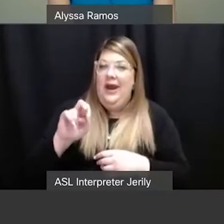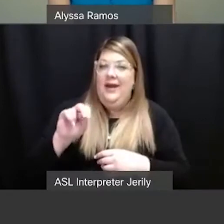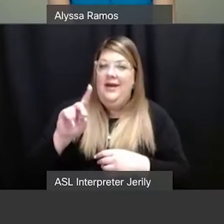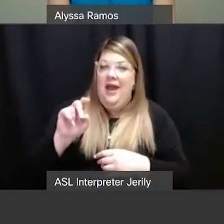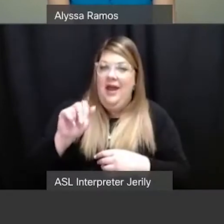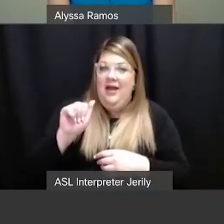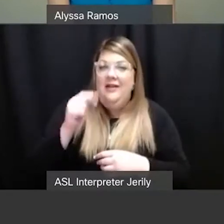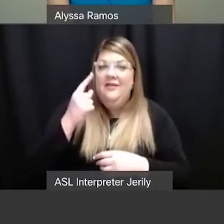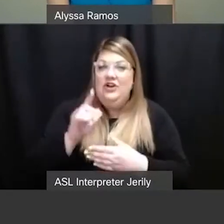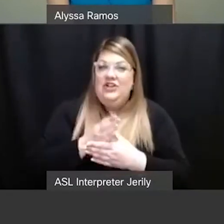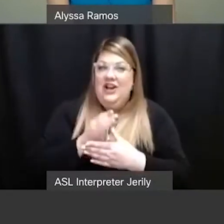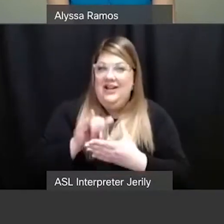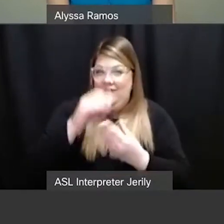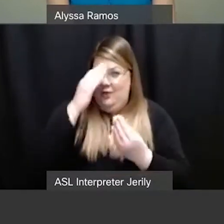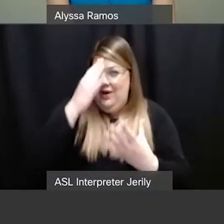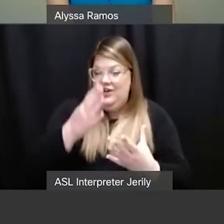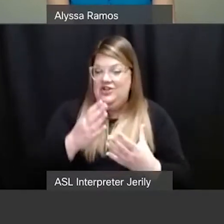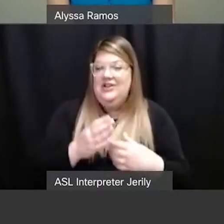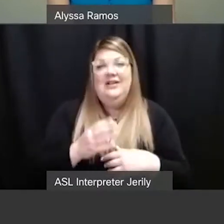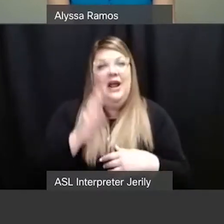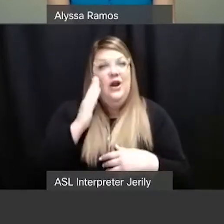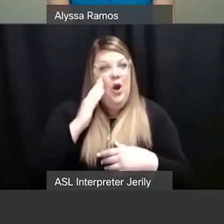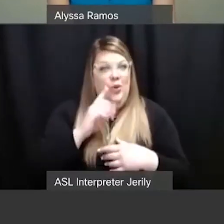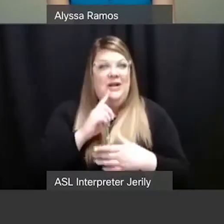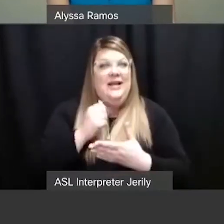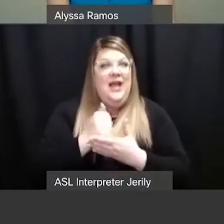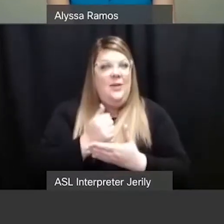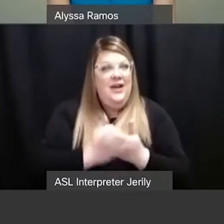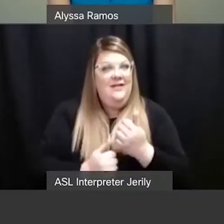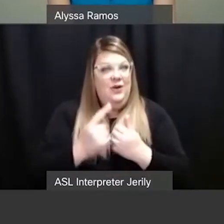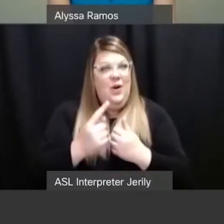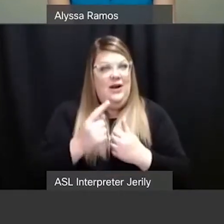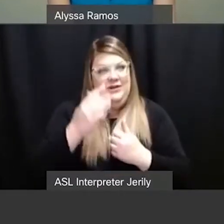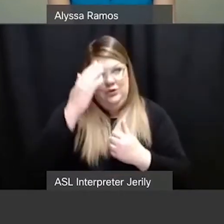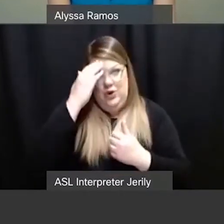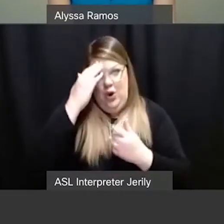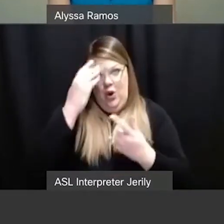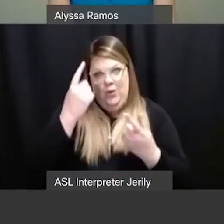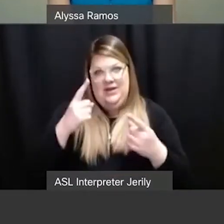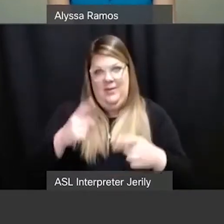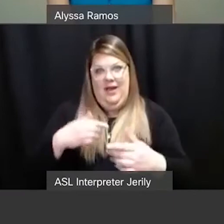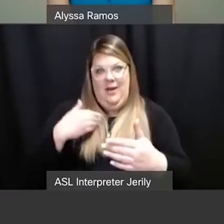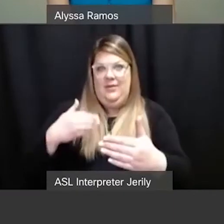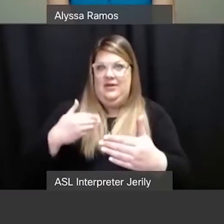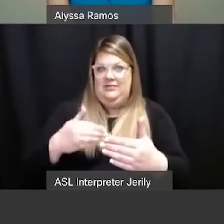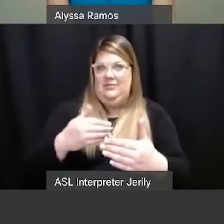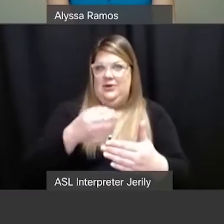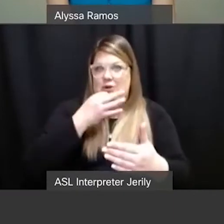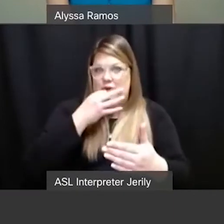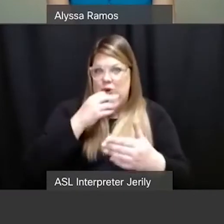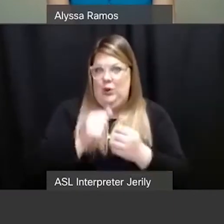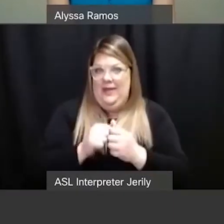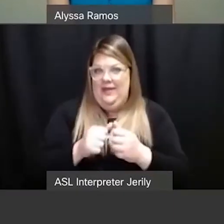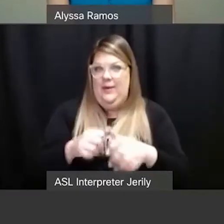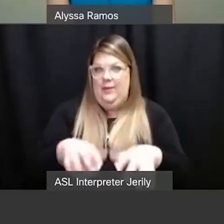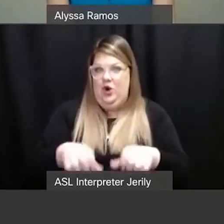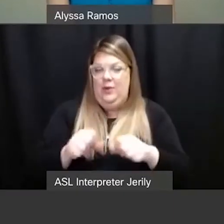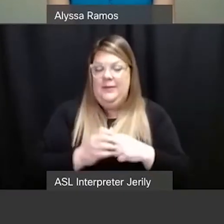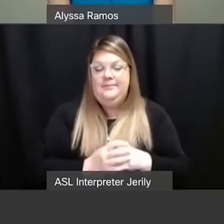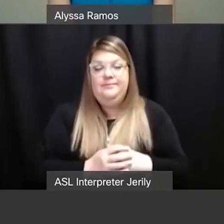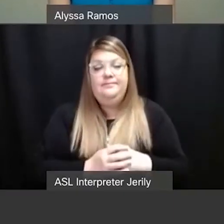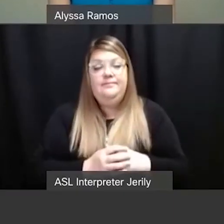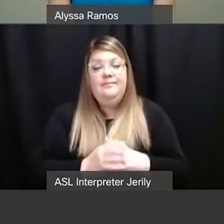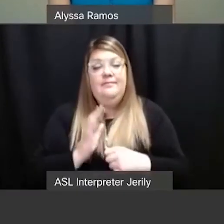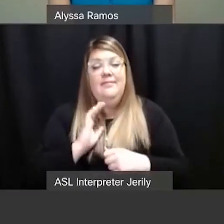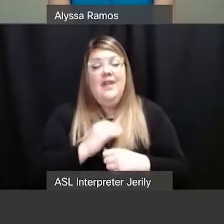with our viewers. I know it really helps everyone tuning in to know what's coming up on the horizon here in procurement. Our last speaker